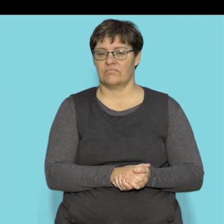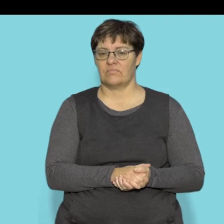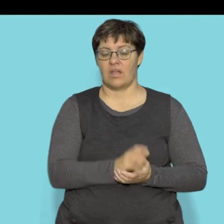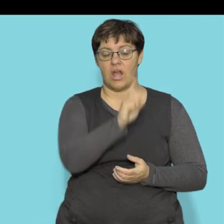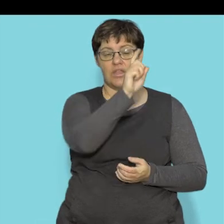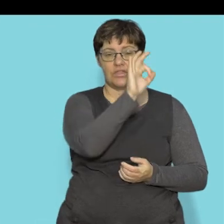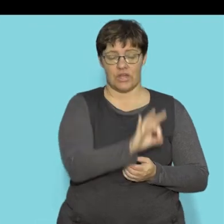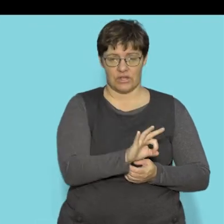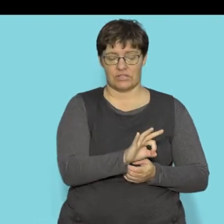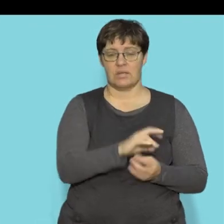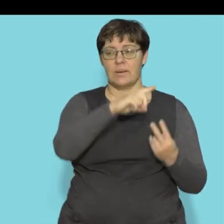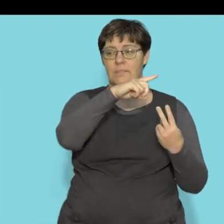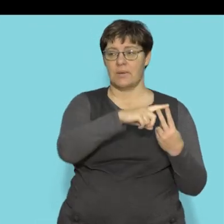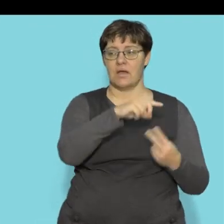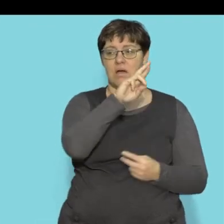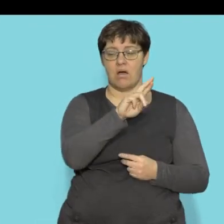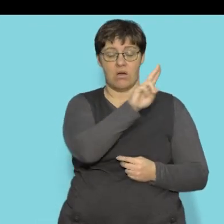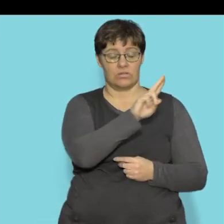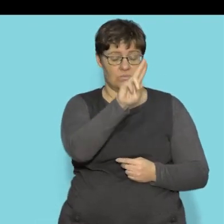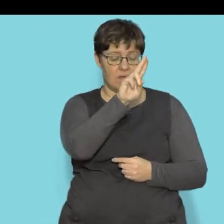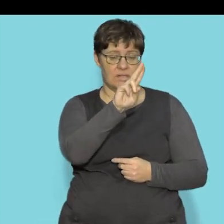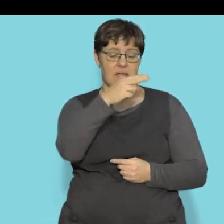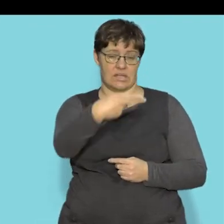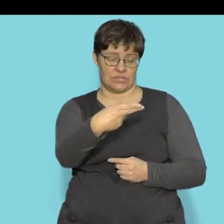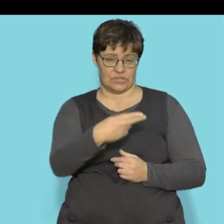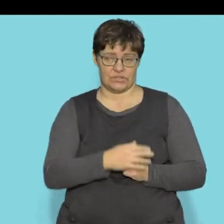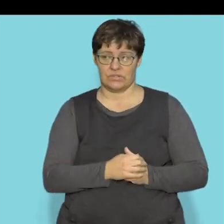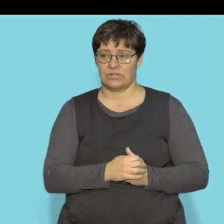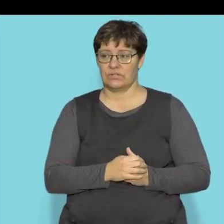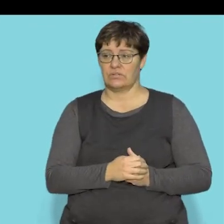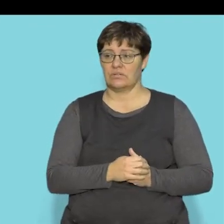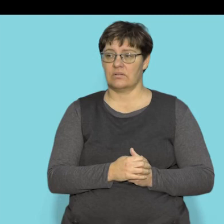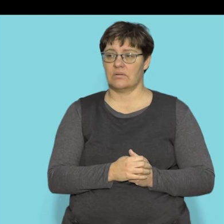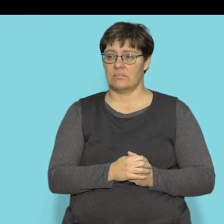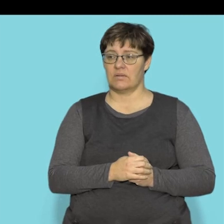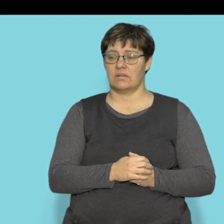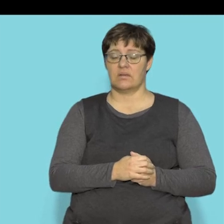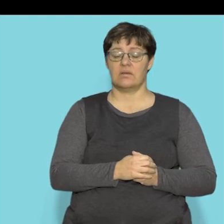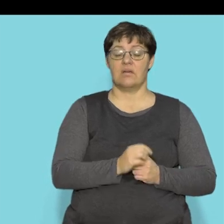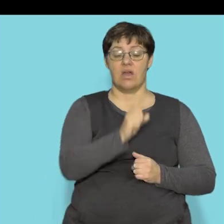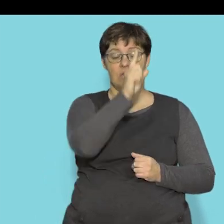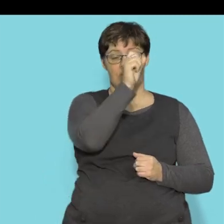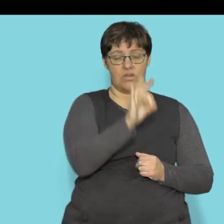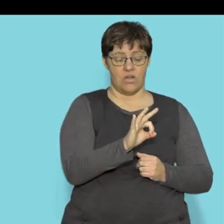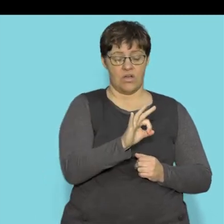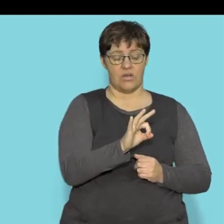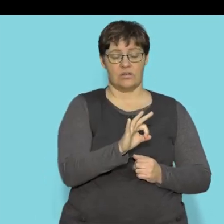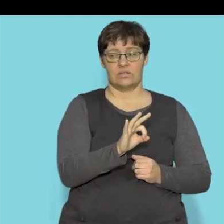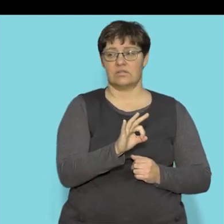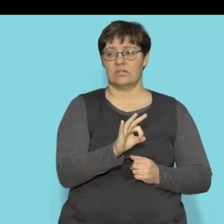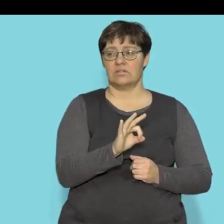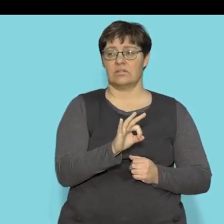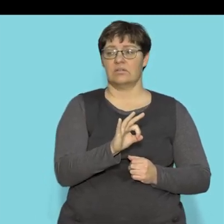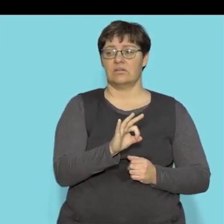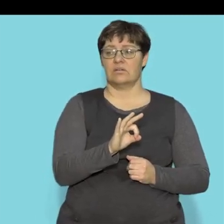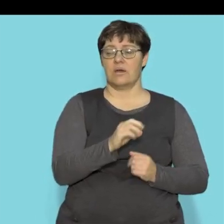be 1/3 times pi r squared times the height. So it's going to be 1/3 times pi